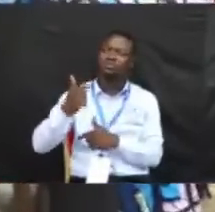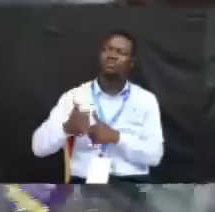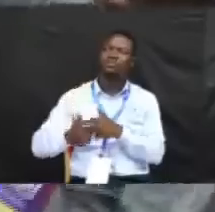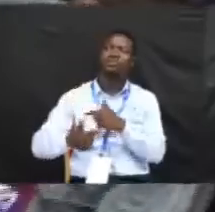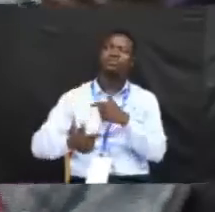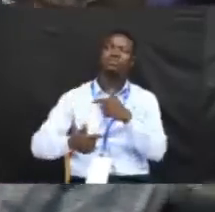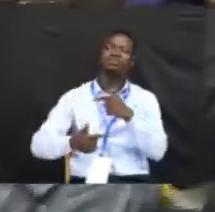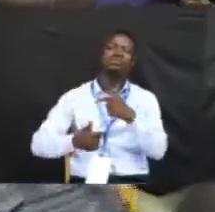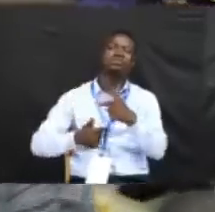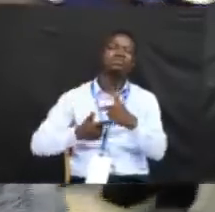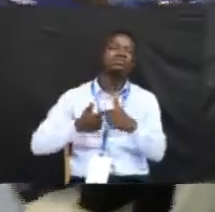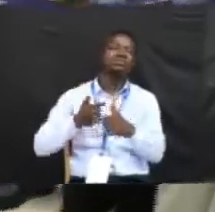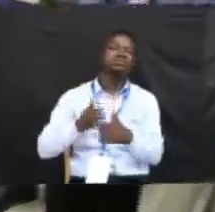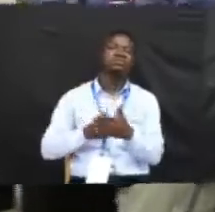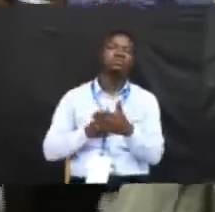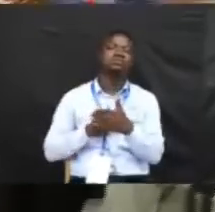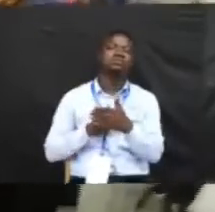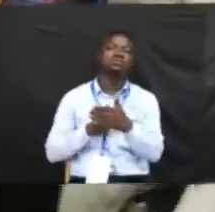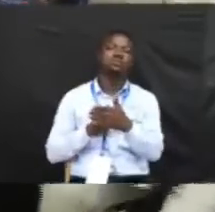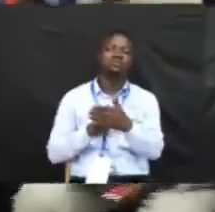your gra.